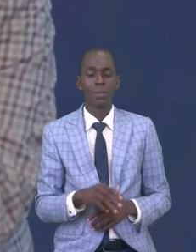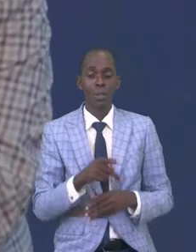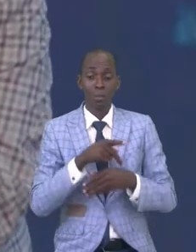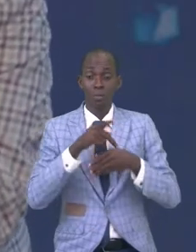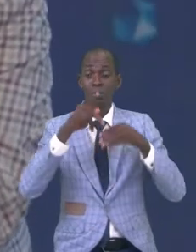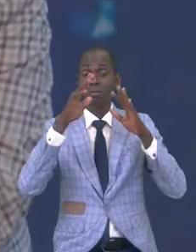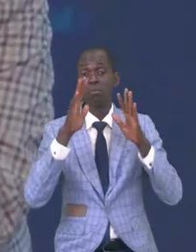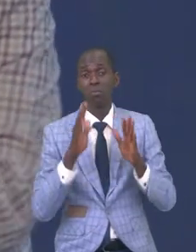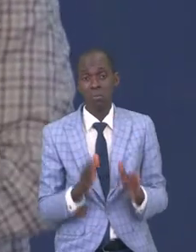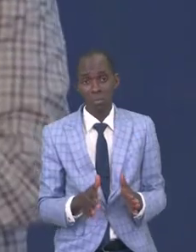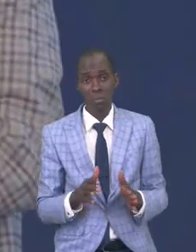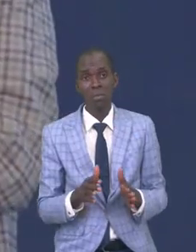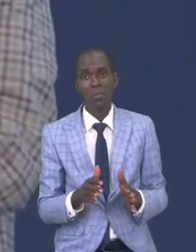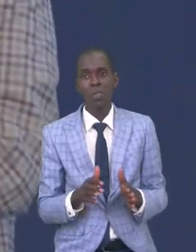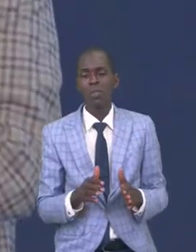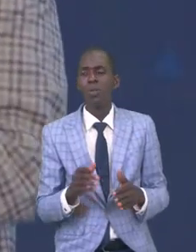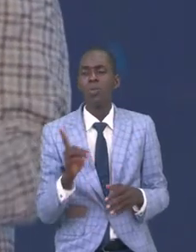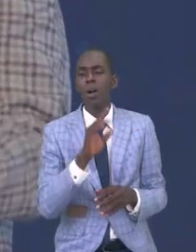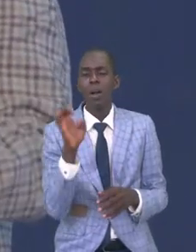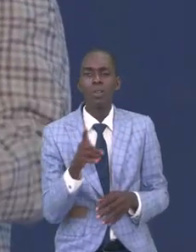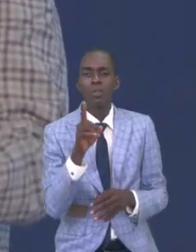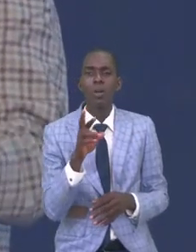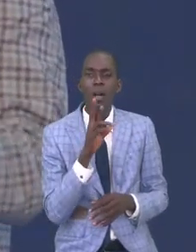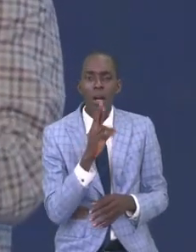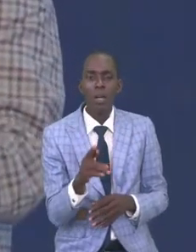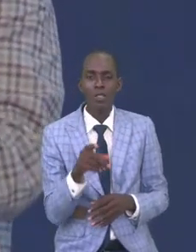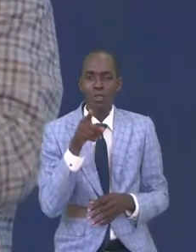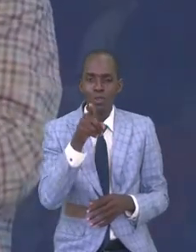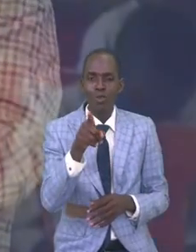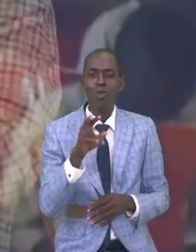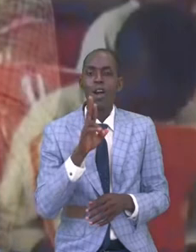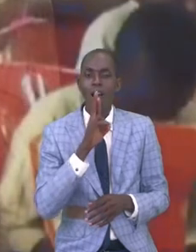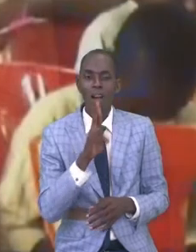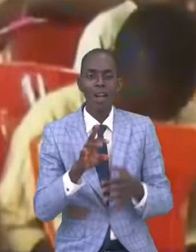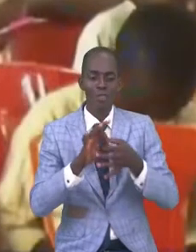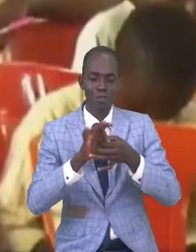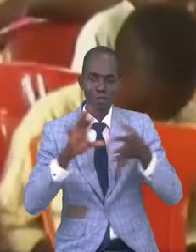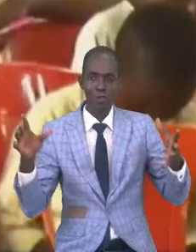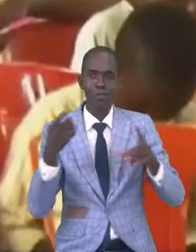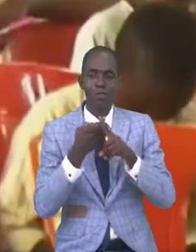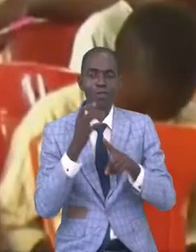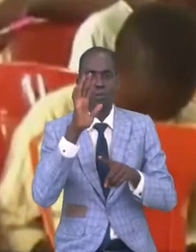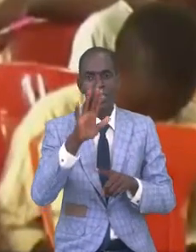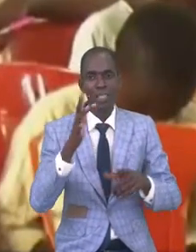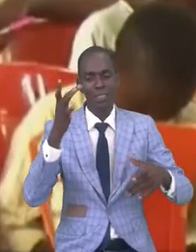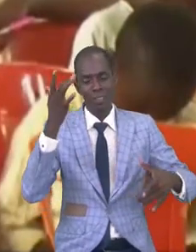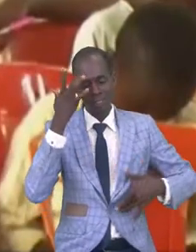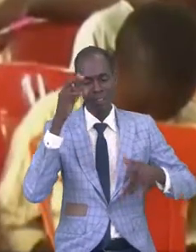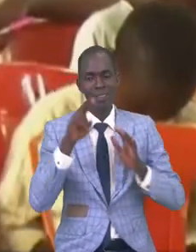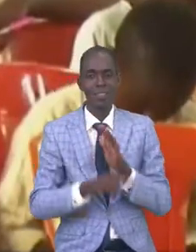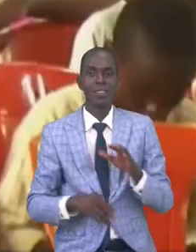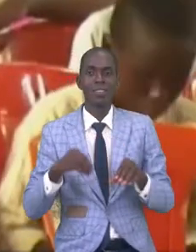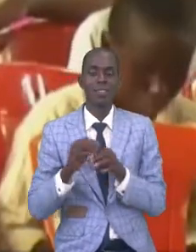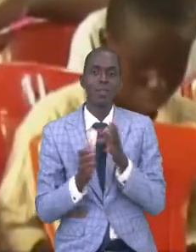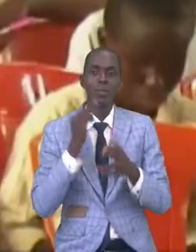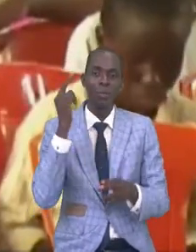professional, whoever you are, thou art loosed from thine infirmity.